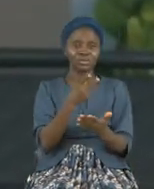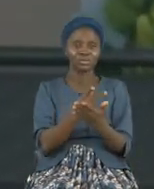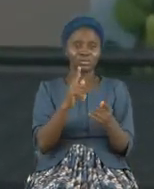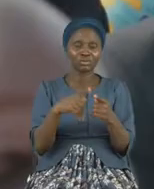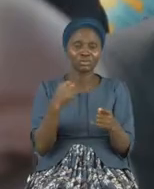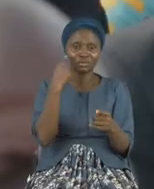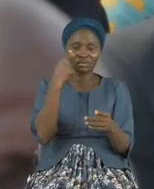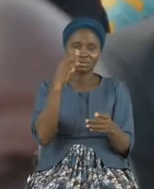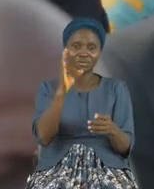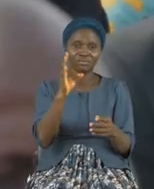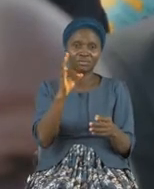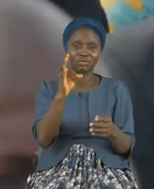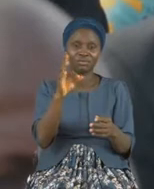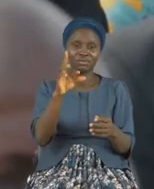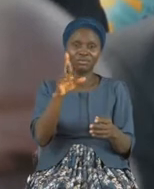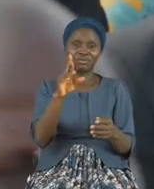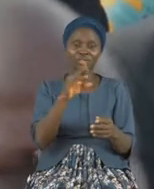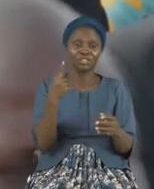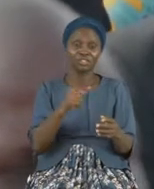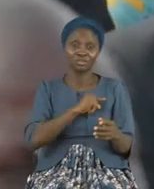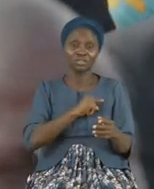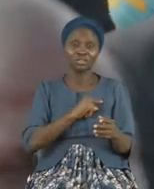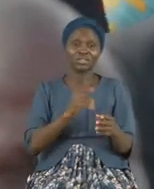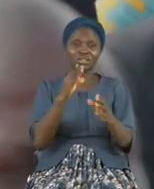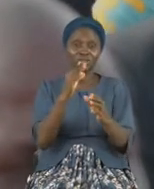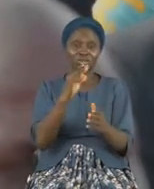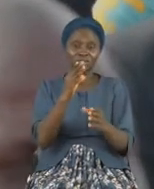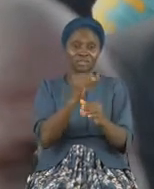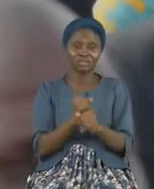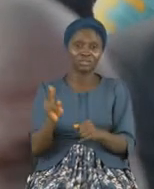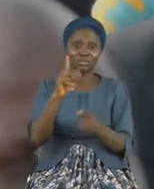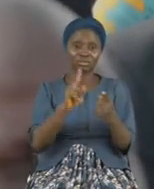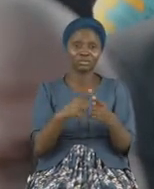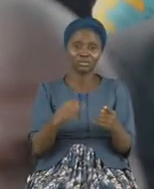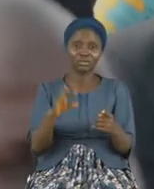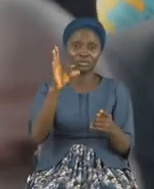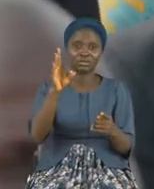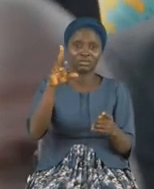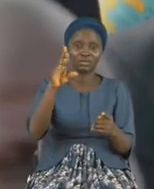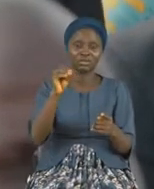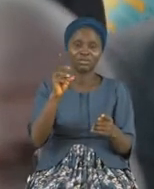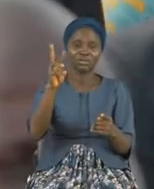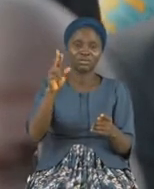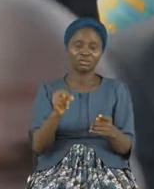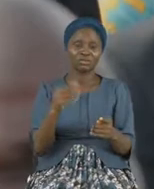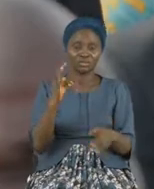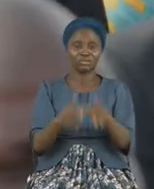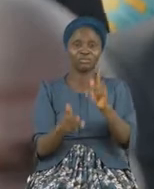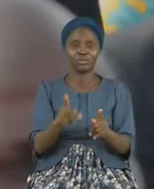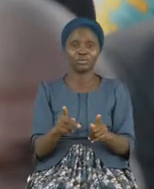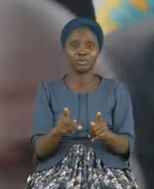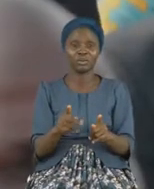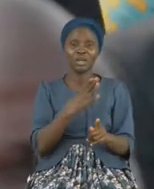conscience gets used to the contradictions of people. And when you do something, you don't go back to